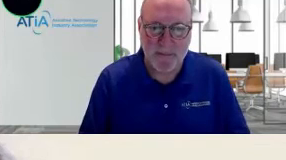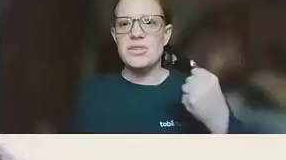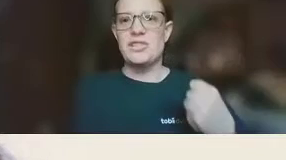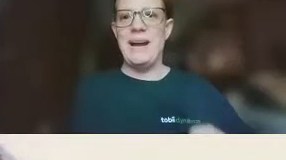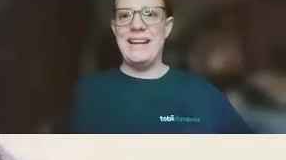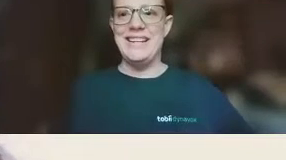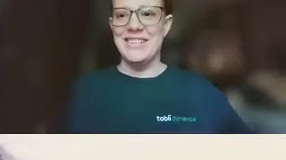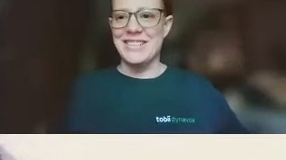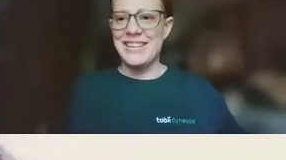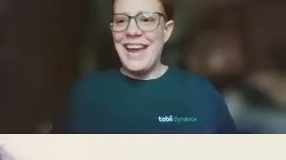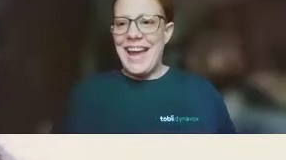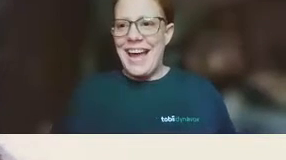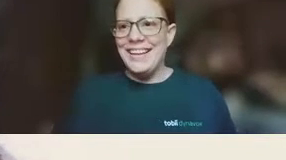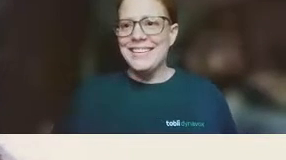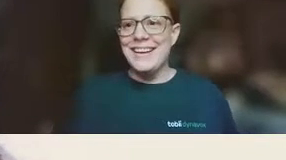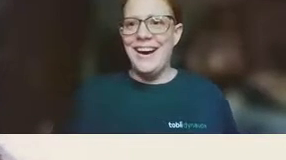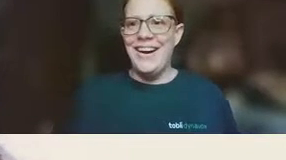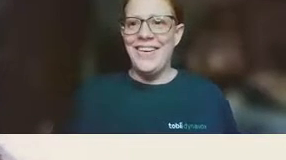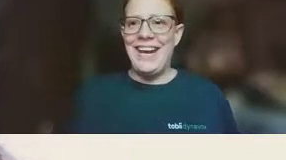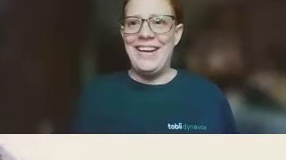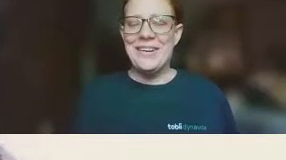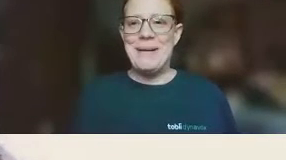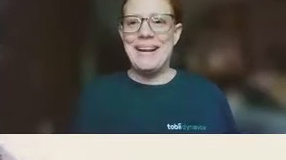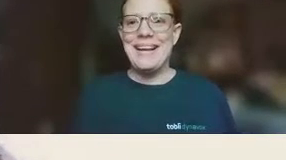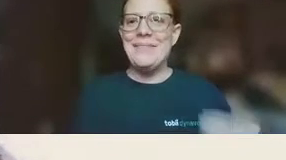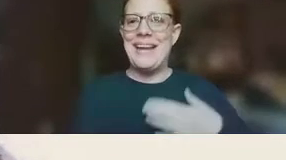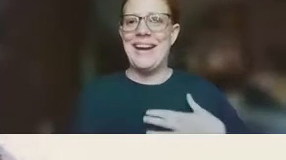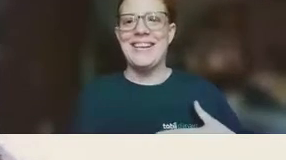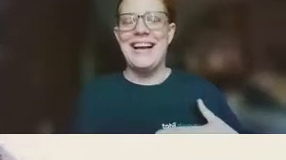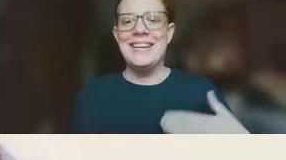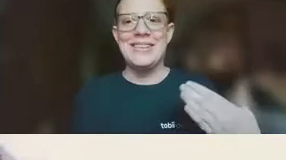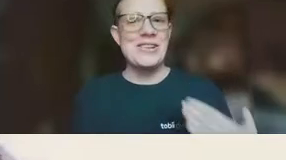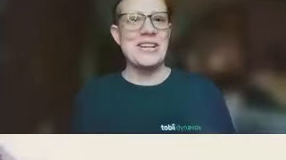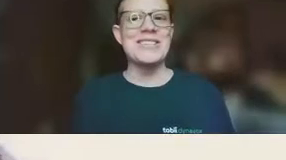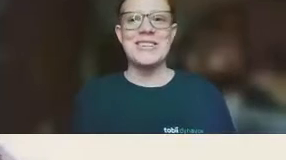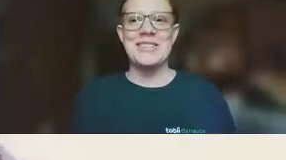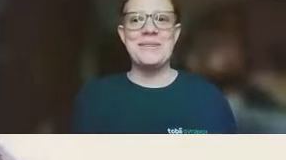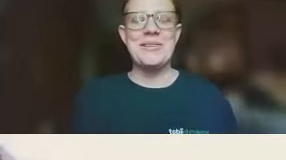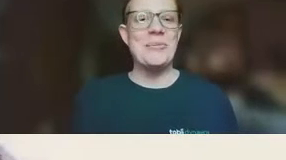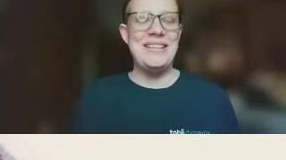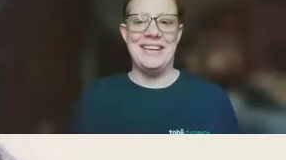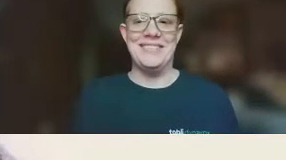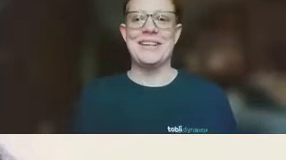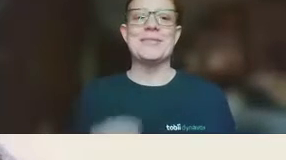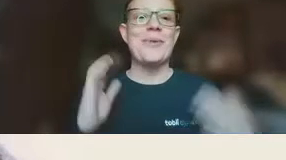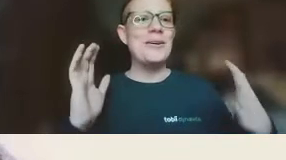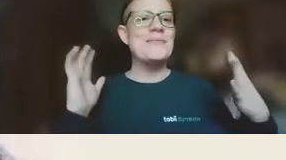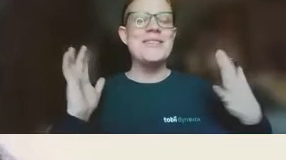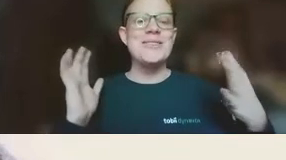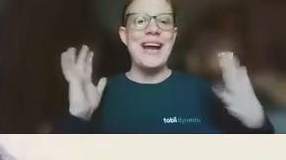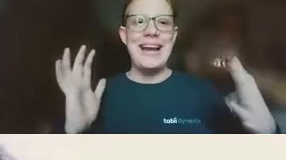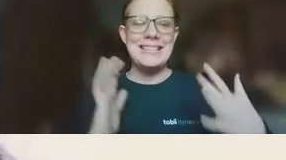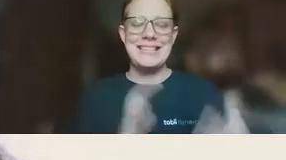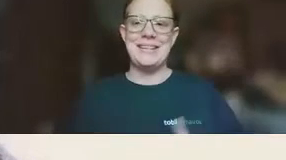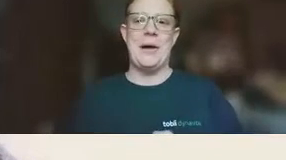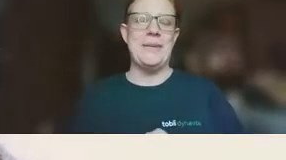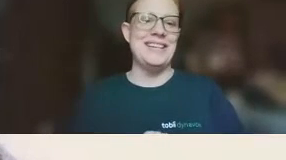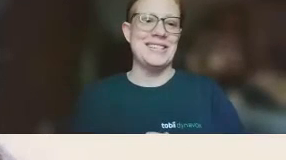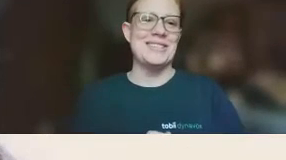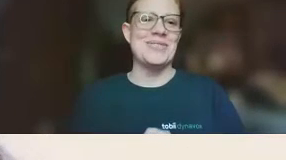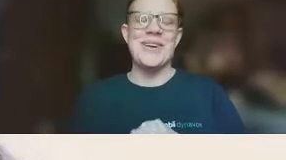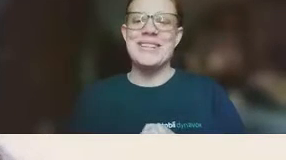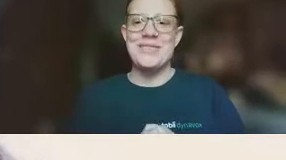Music to my ears. Hello, everybody. I'm Caroline, learning consultant with Toby Dynavox. Welcome to AAC